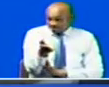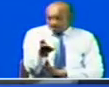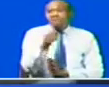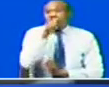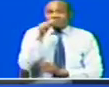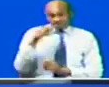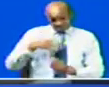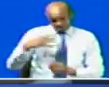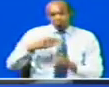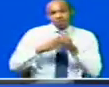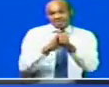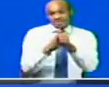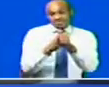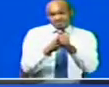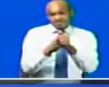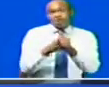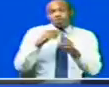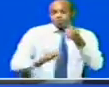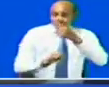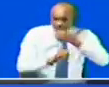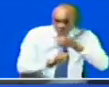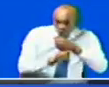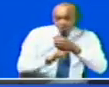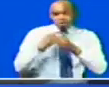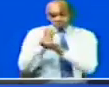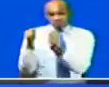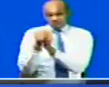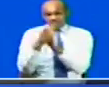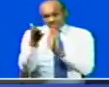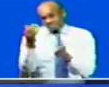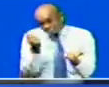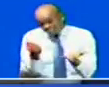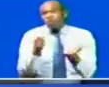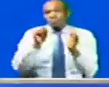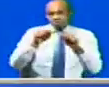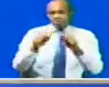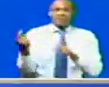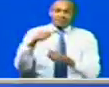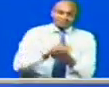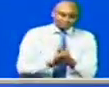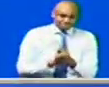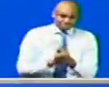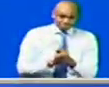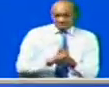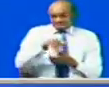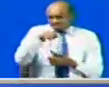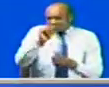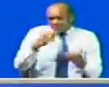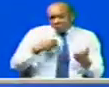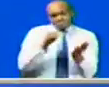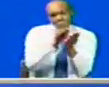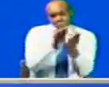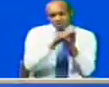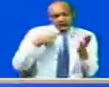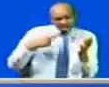investors to take the lead. Then where we need to support or to team up under PPP, we'll come up and do so. Kinangop Dairy is also banking on